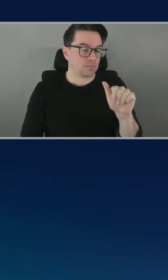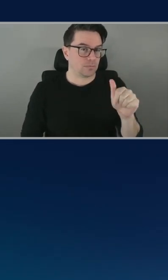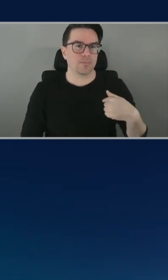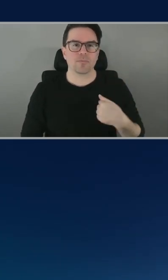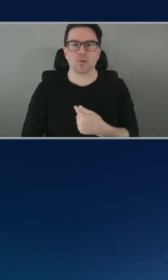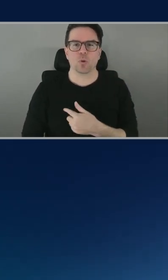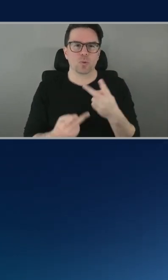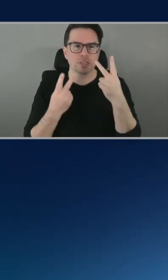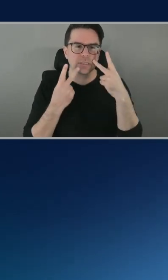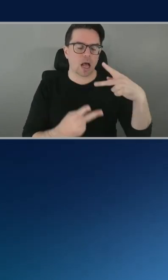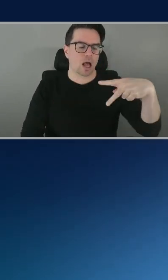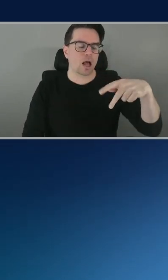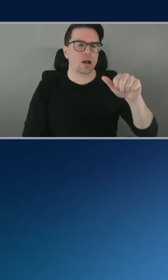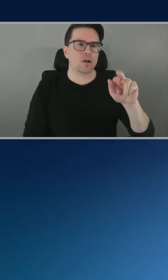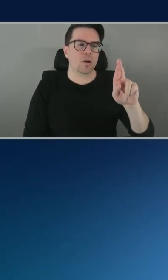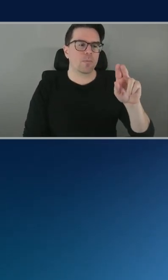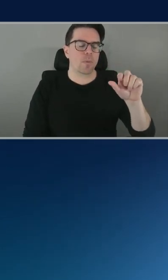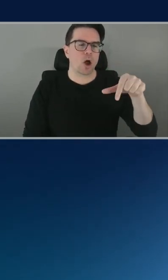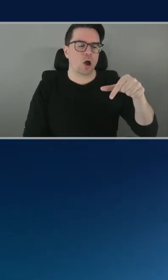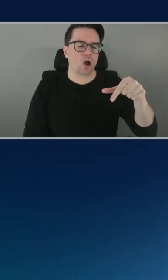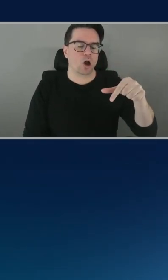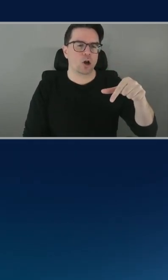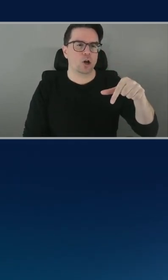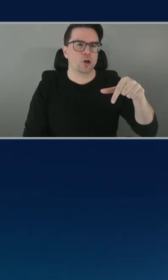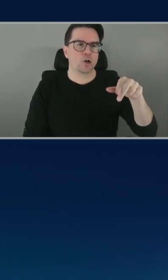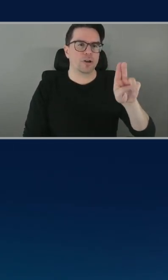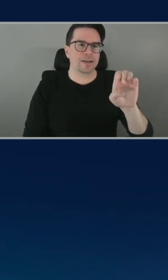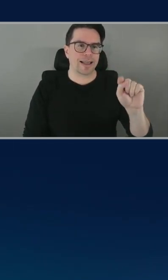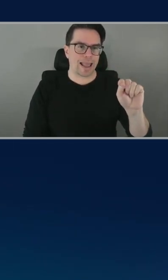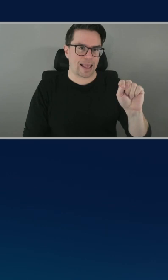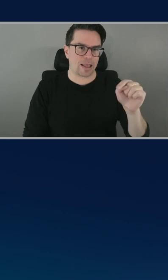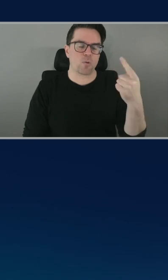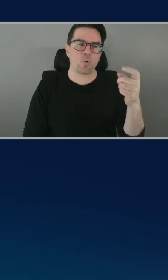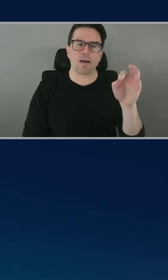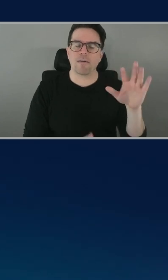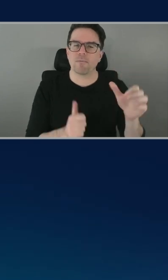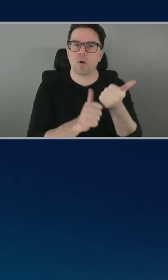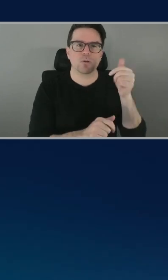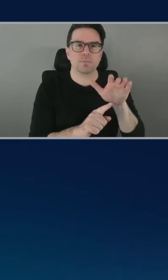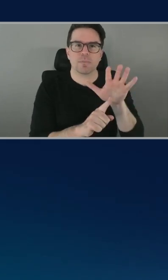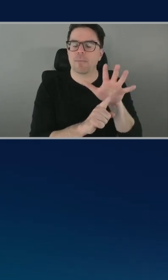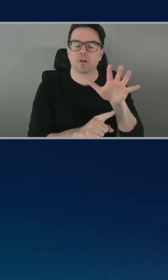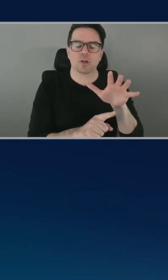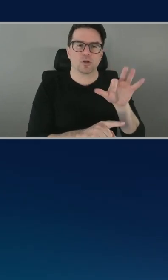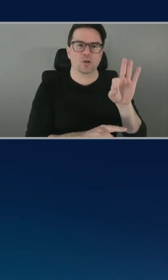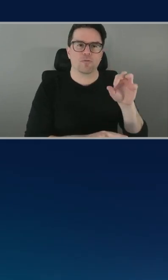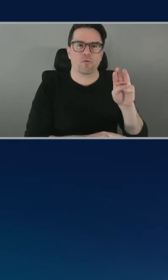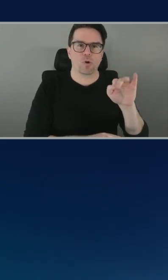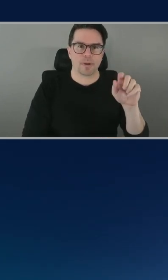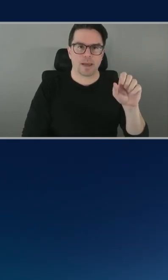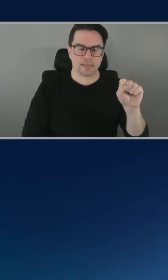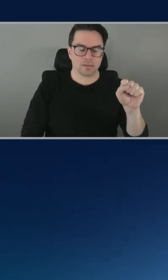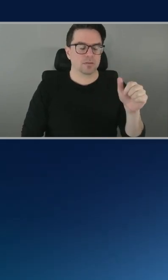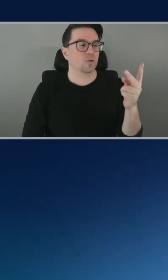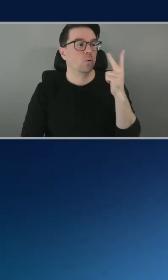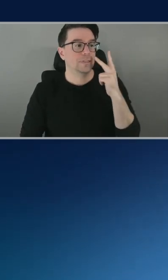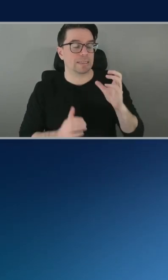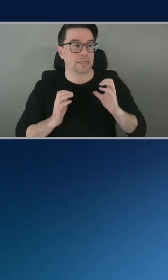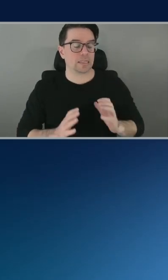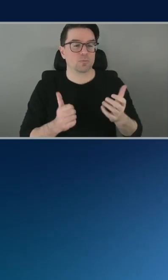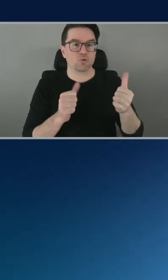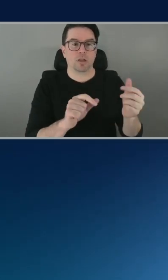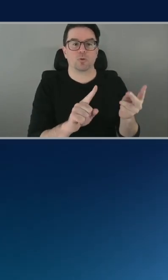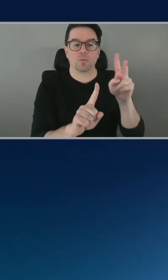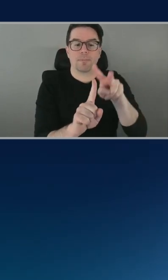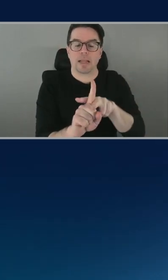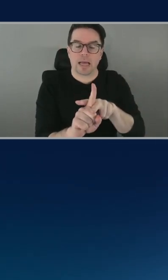was one of the most popular formats. And so what we were seeing was customers were basically trying to apply some of